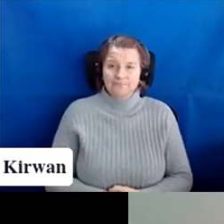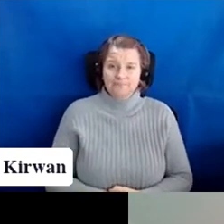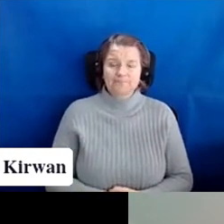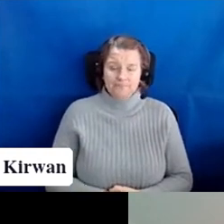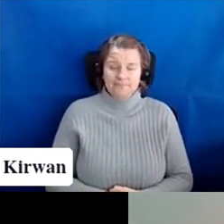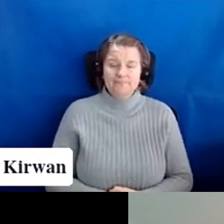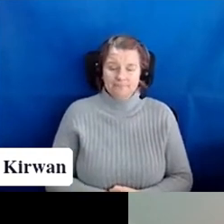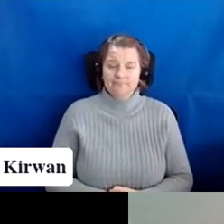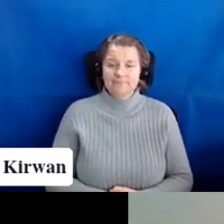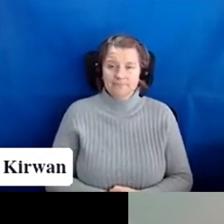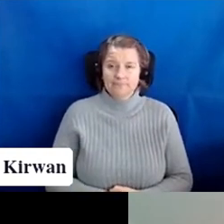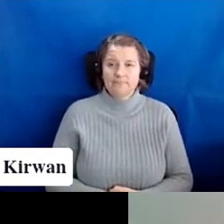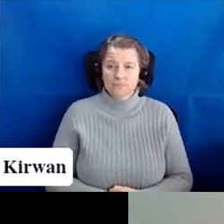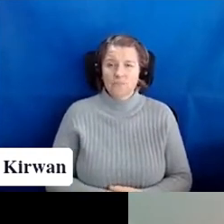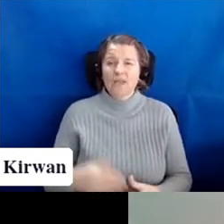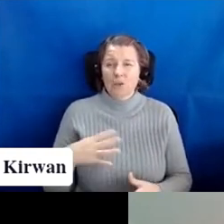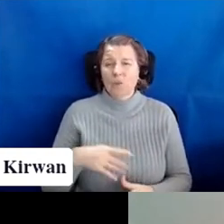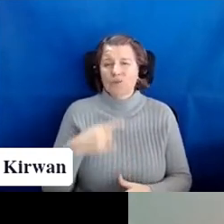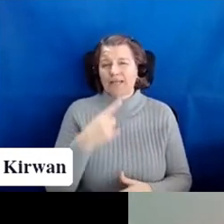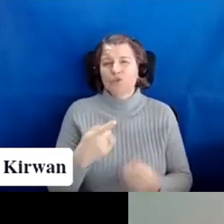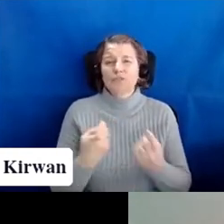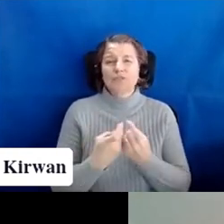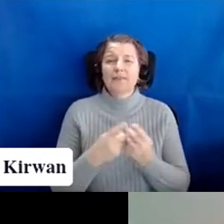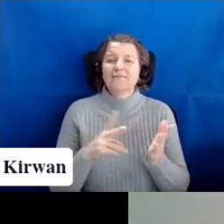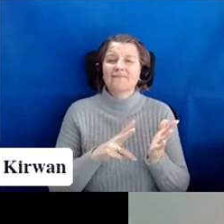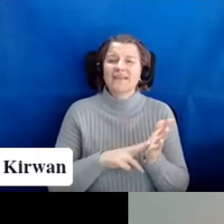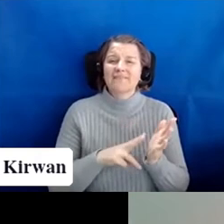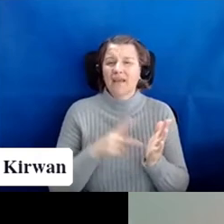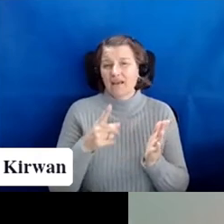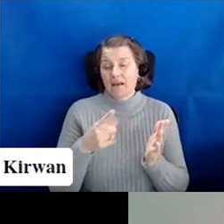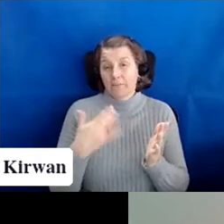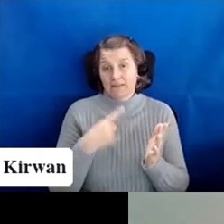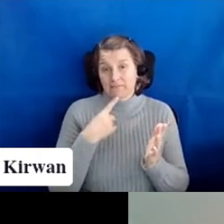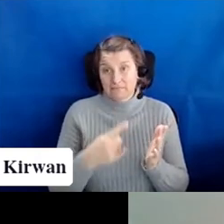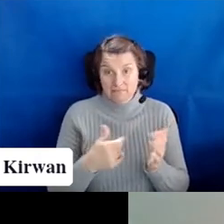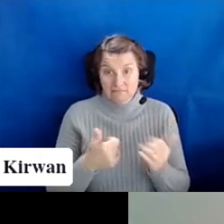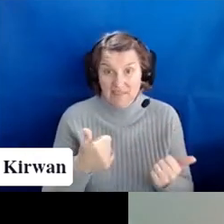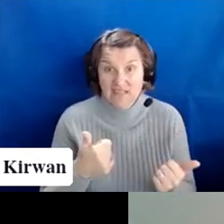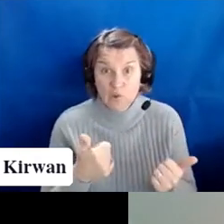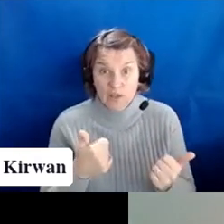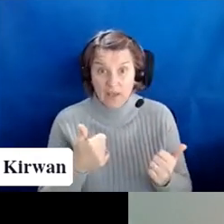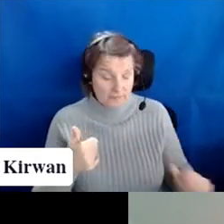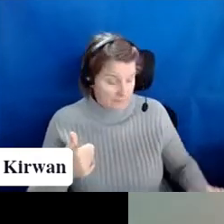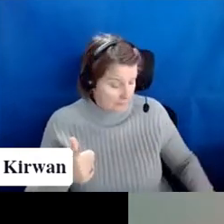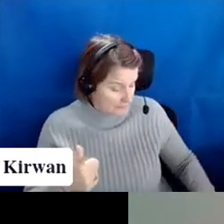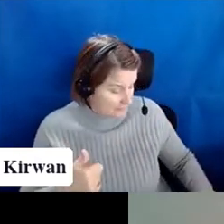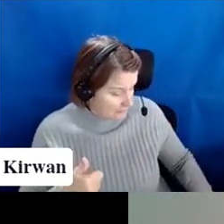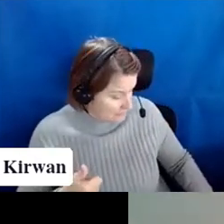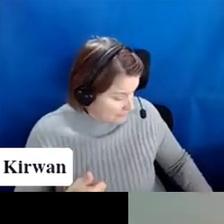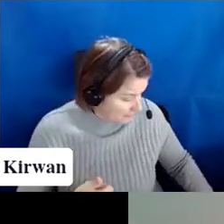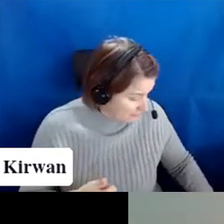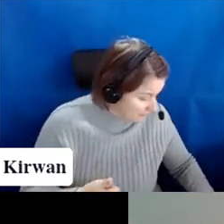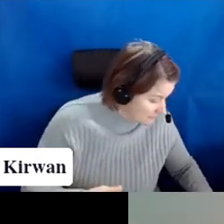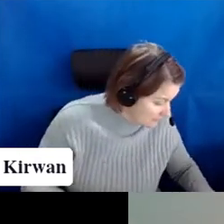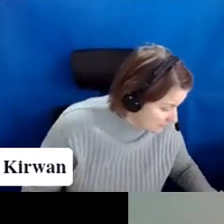I just want to sort of just mention something that Vivian refers to, that Vivian mentioned there, if that's okay, Donald, and then come on to qualifications. But I